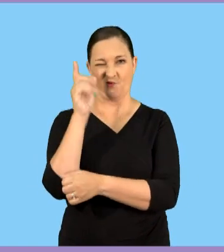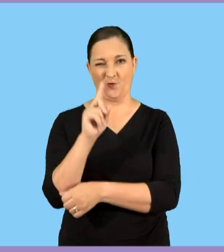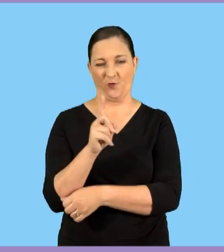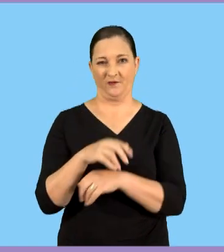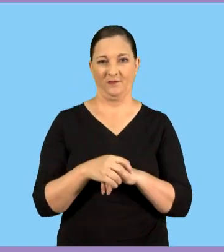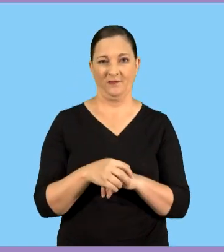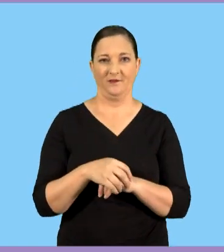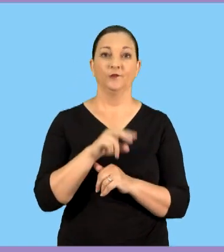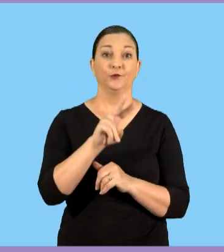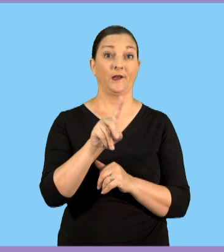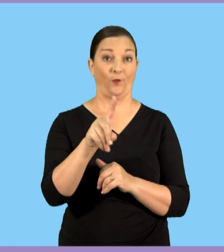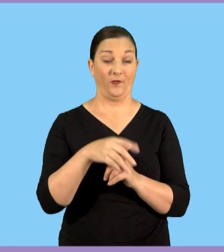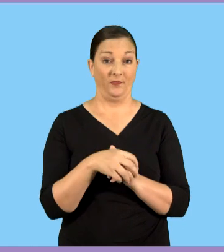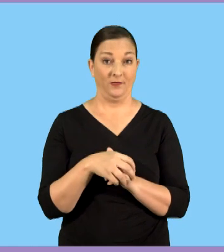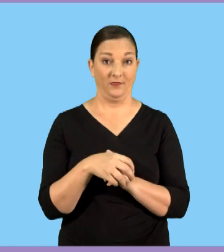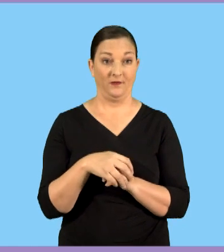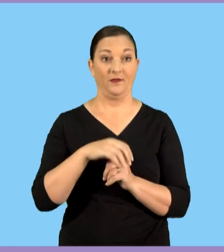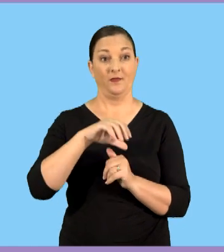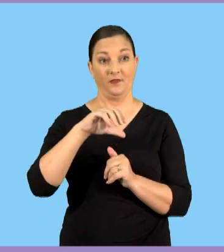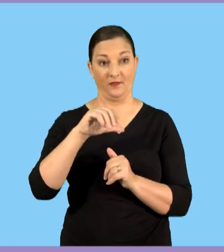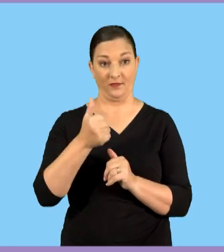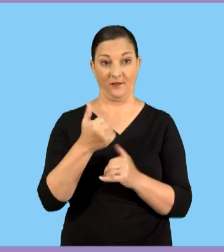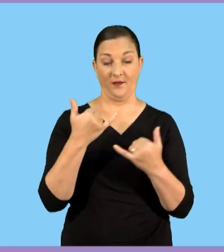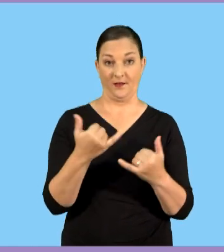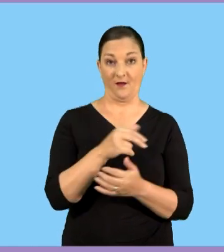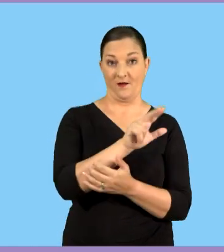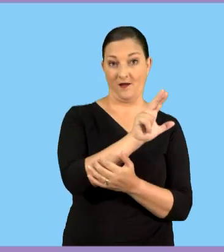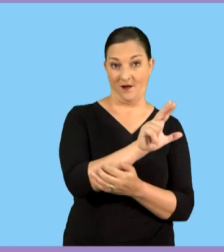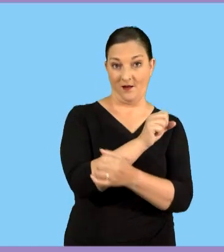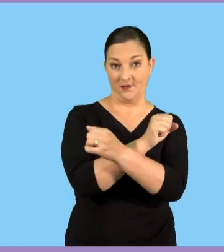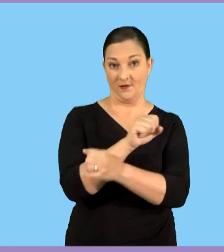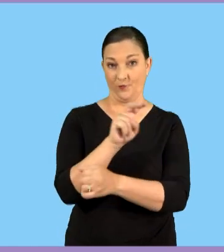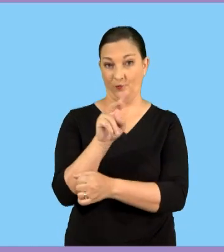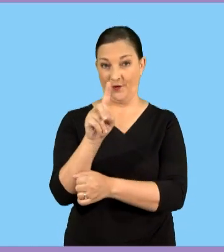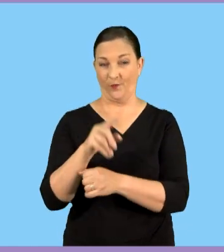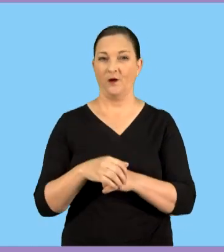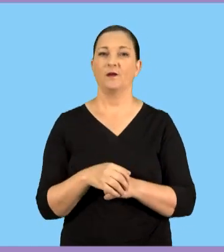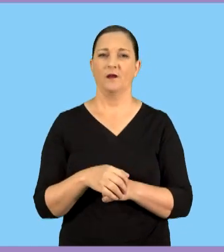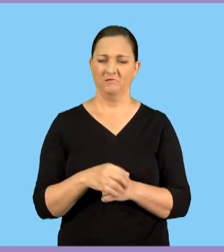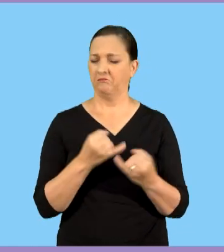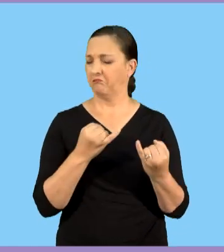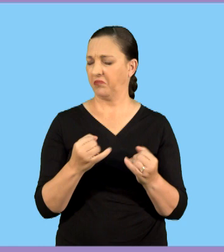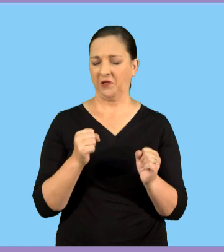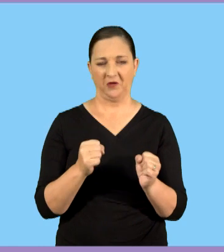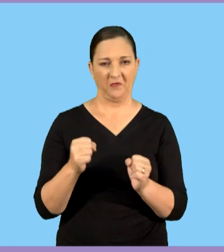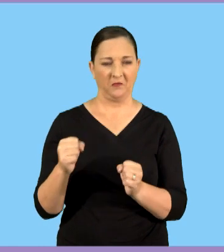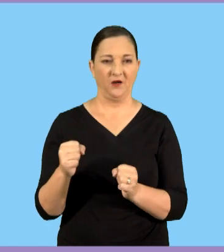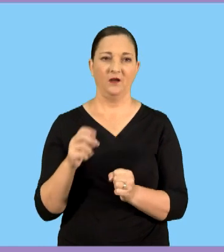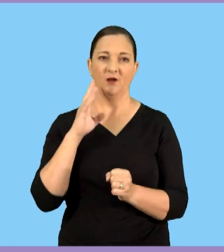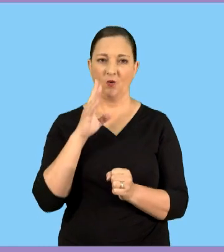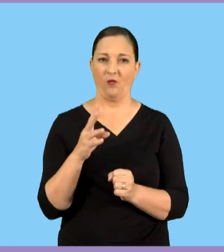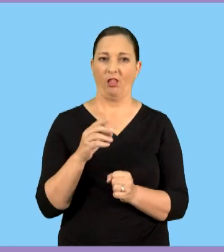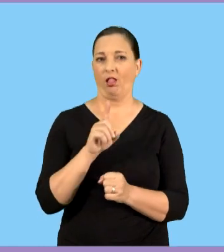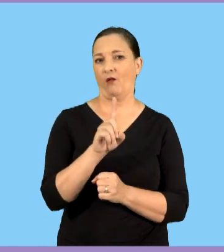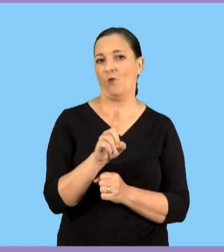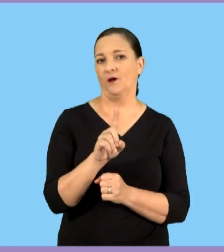3 multiplied by 7 is 21. And when I multiply that with the 8, the answer is still going to be the same.